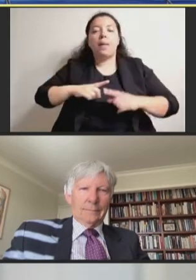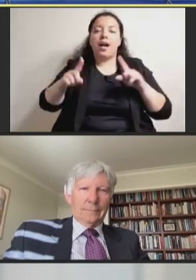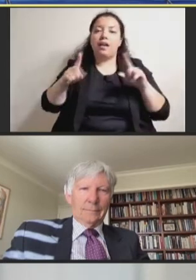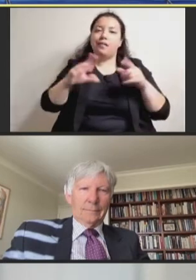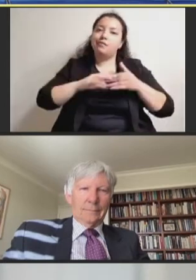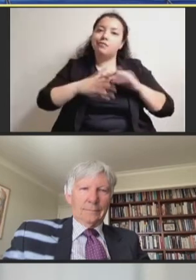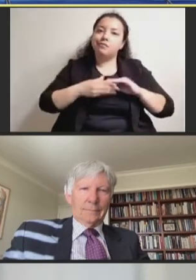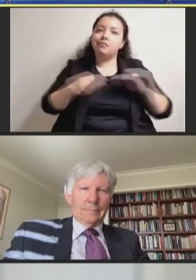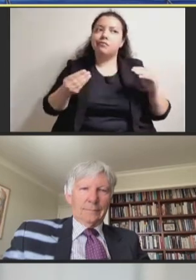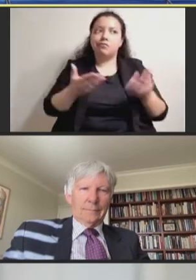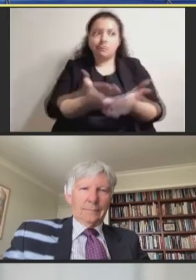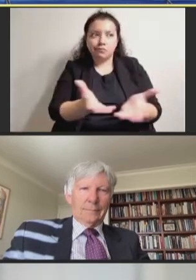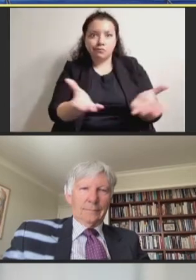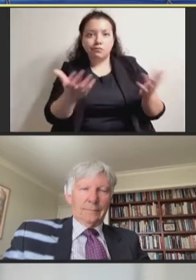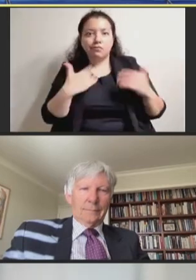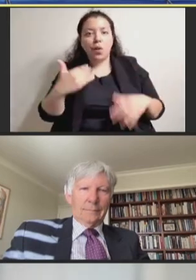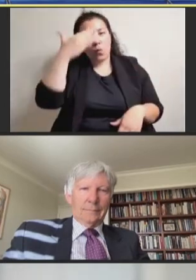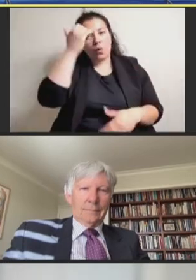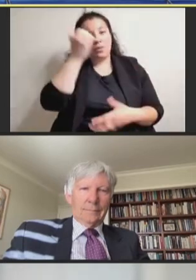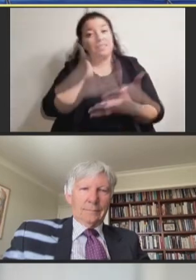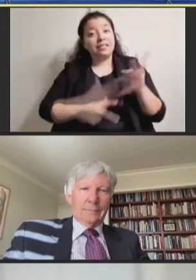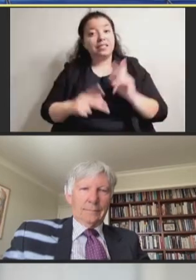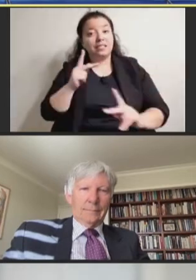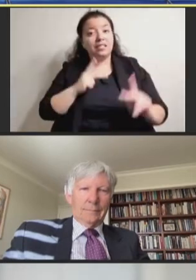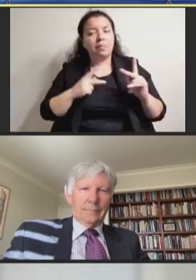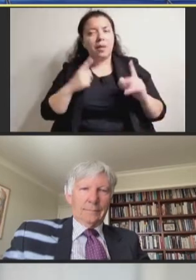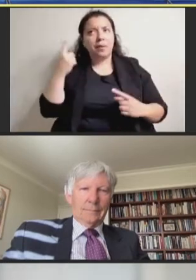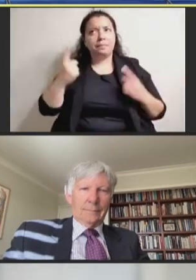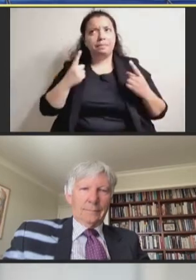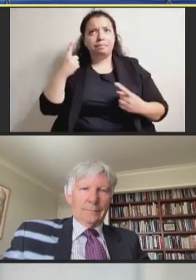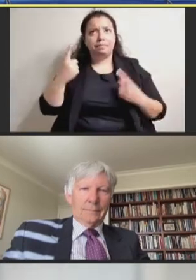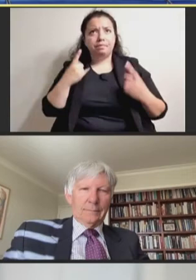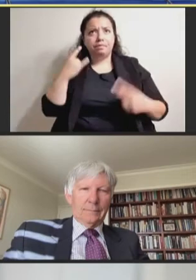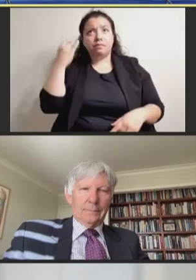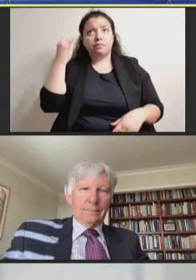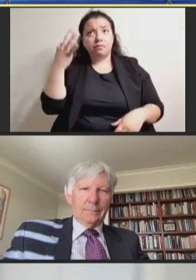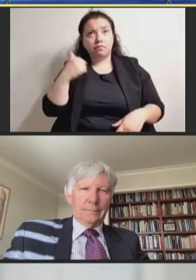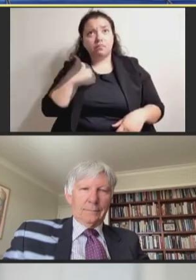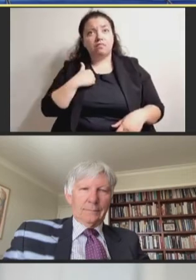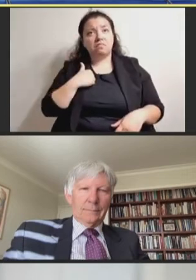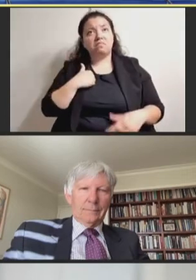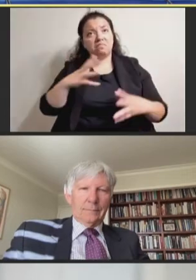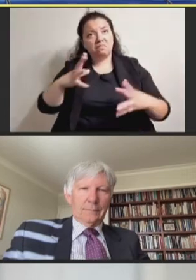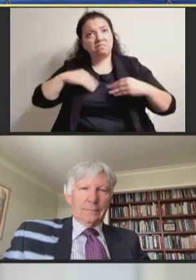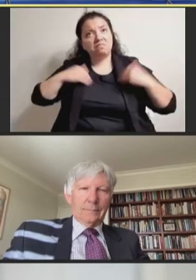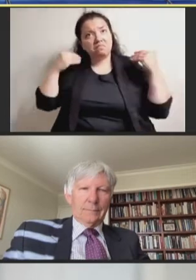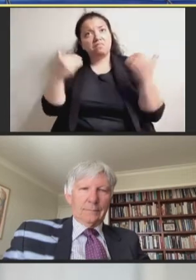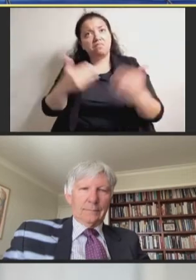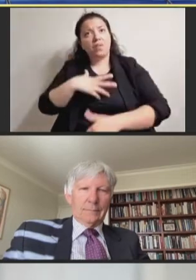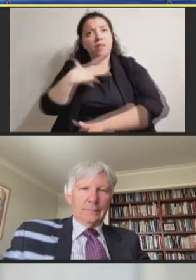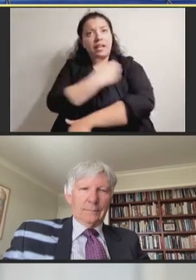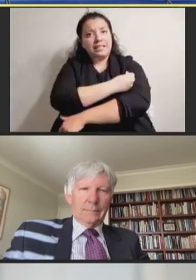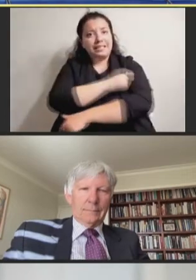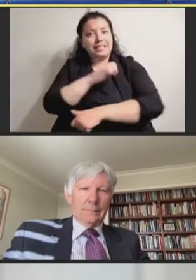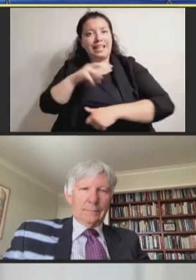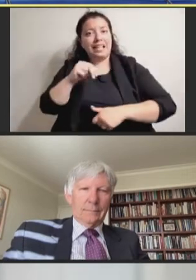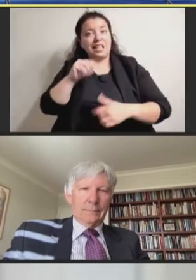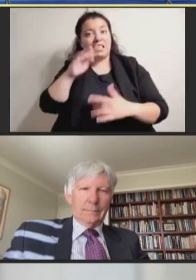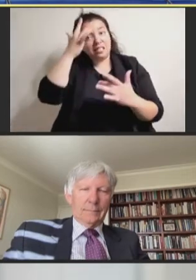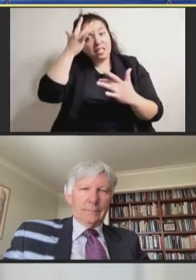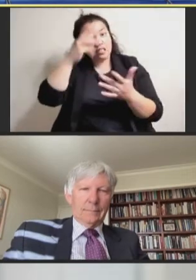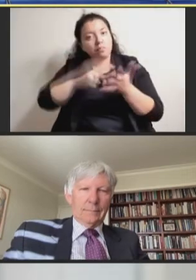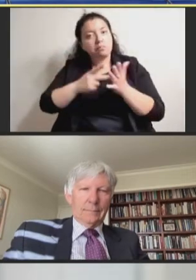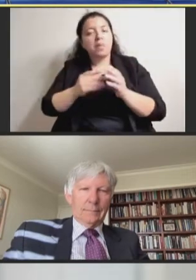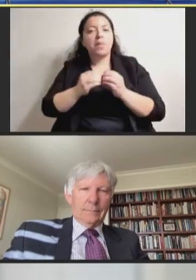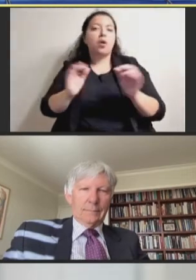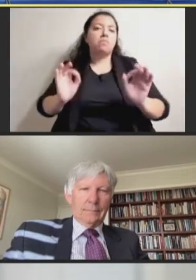and have some mild symptoms and be inconvenienced by a booster, as opposed to just saying, well, maybe